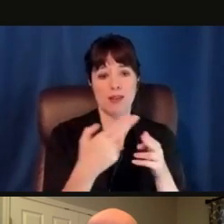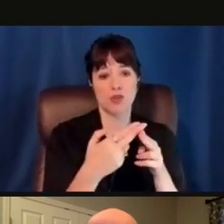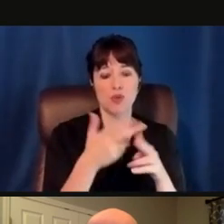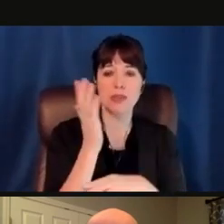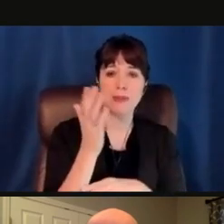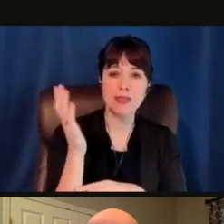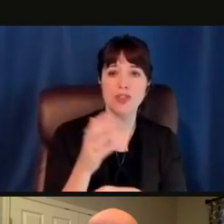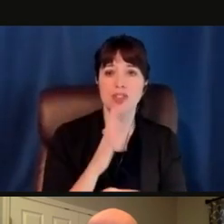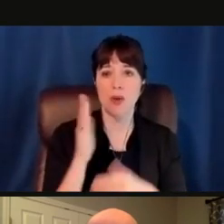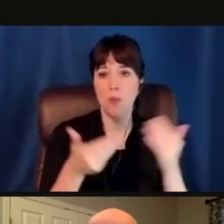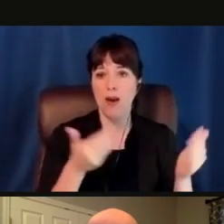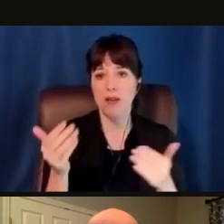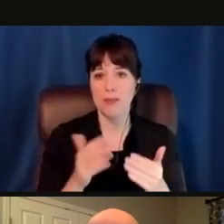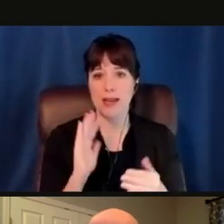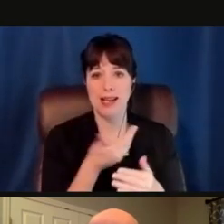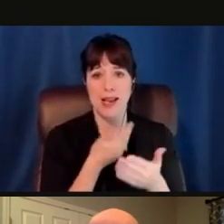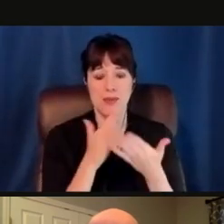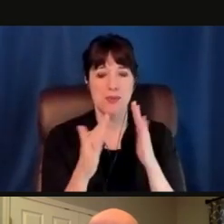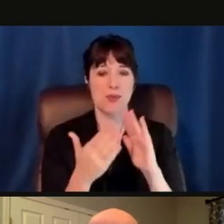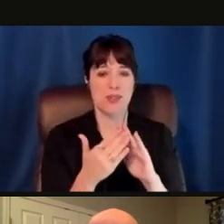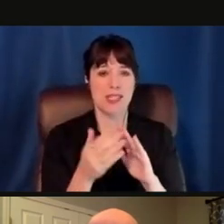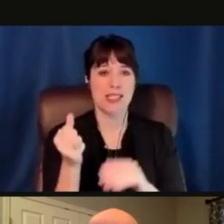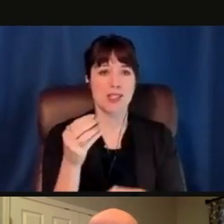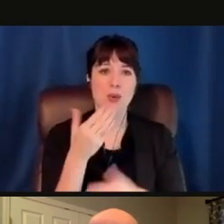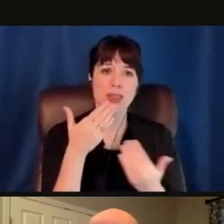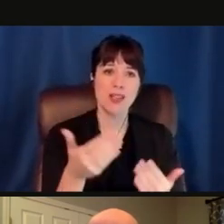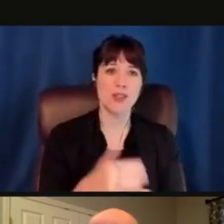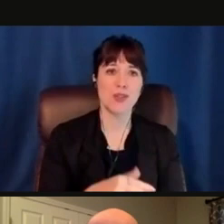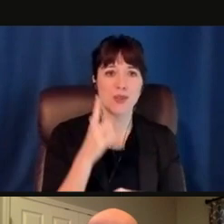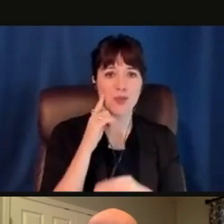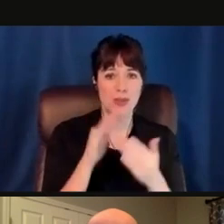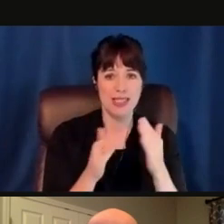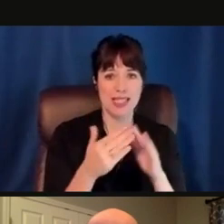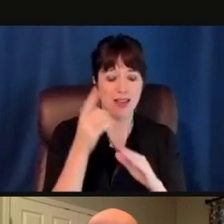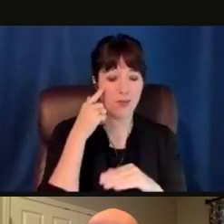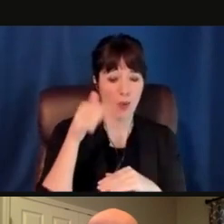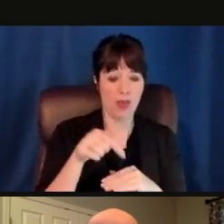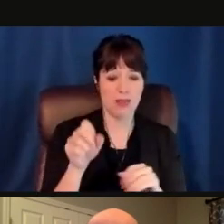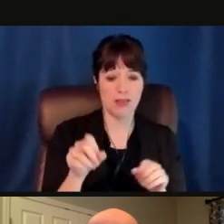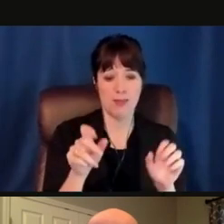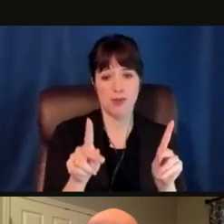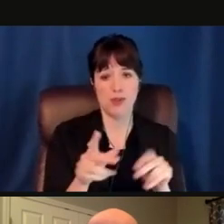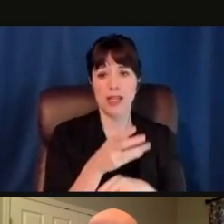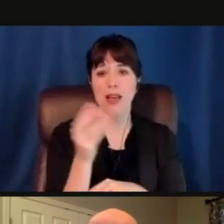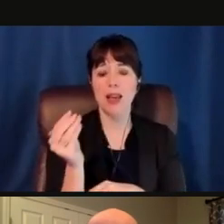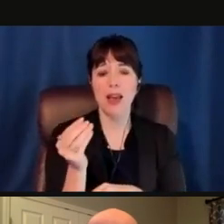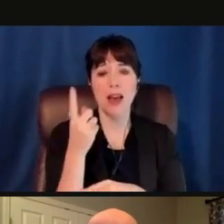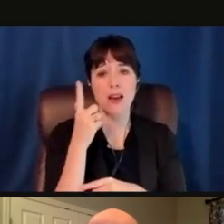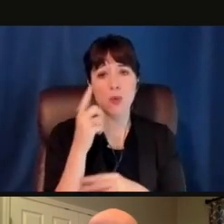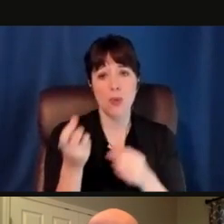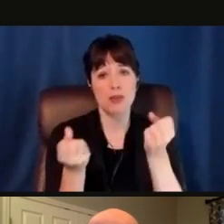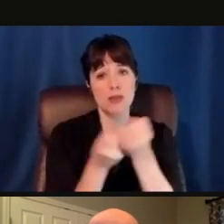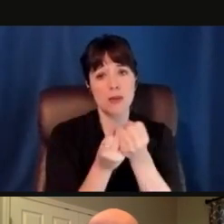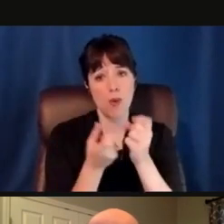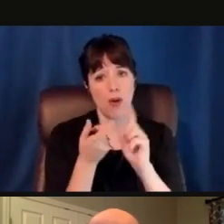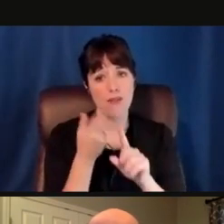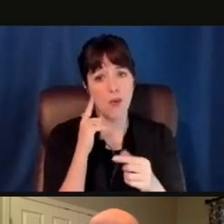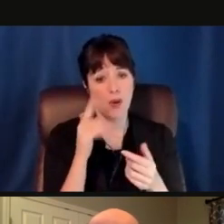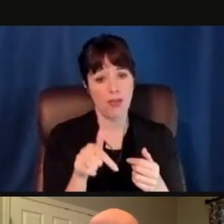and welcoming our community. So thank you to the city for this opportunity and for the support from the city of